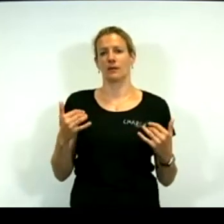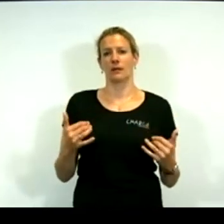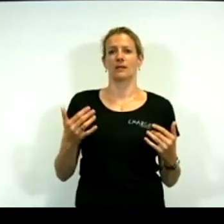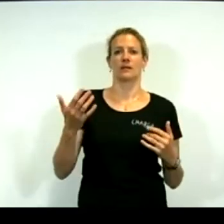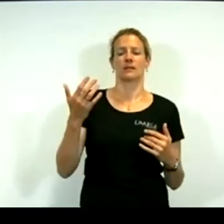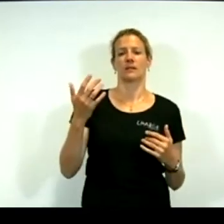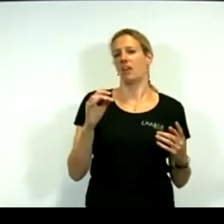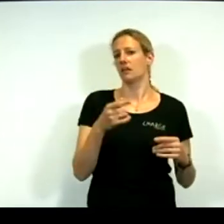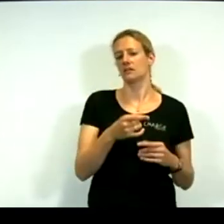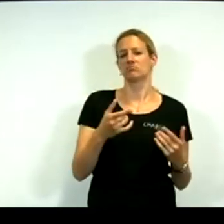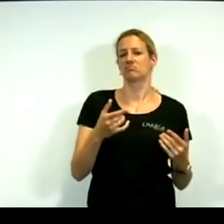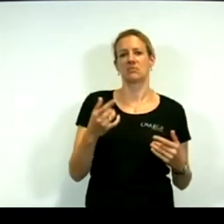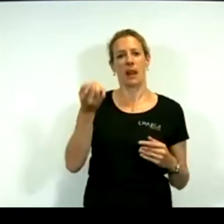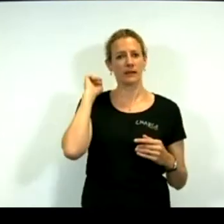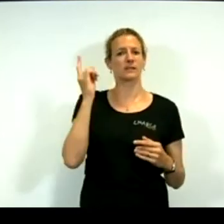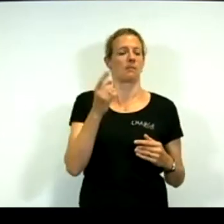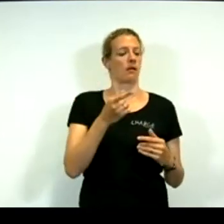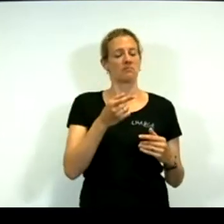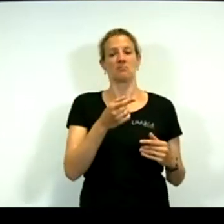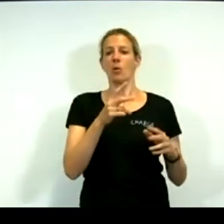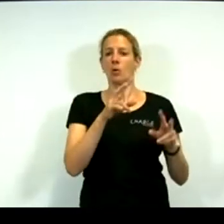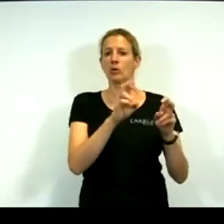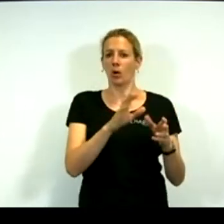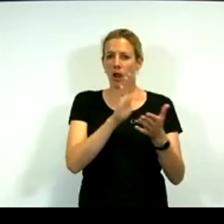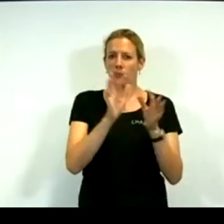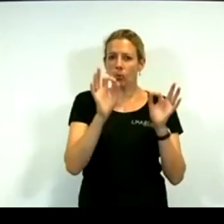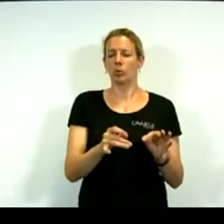they don't see it.